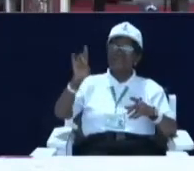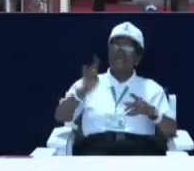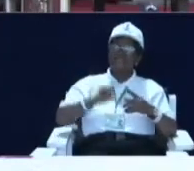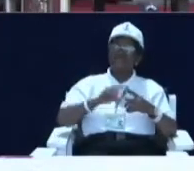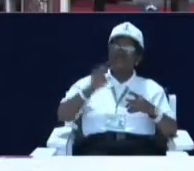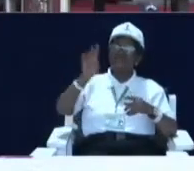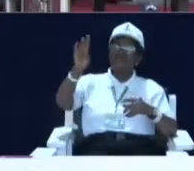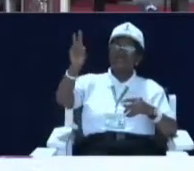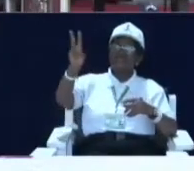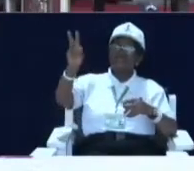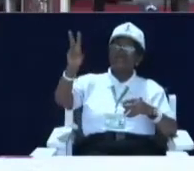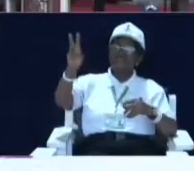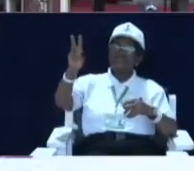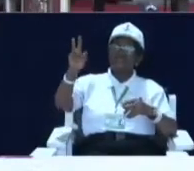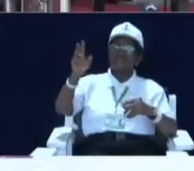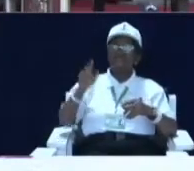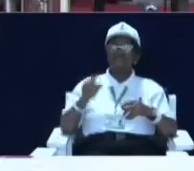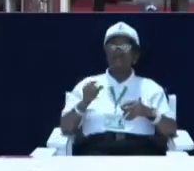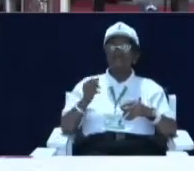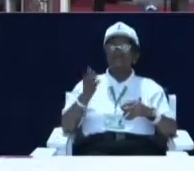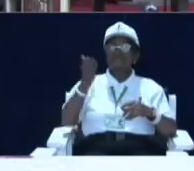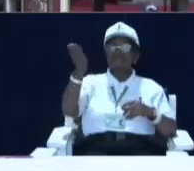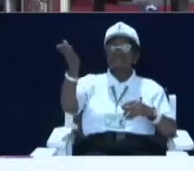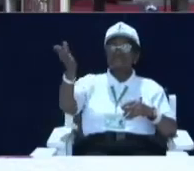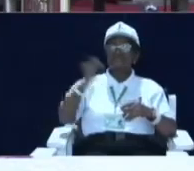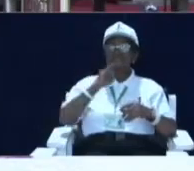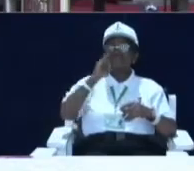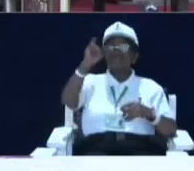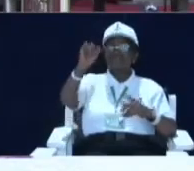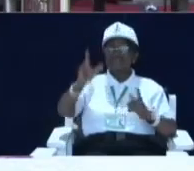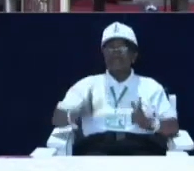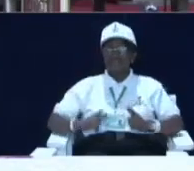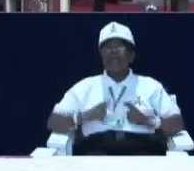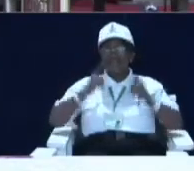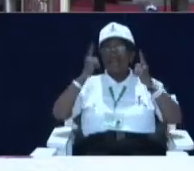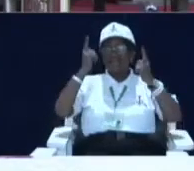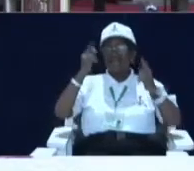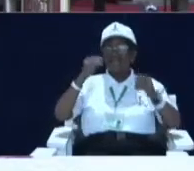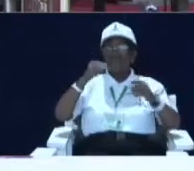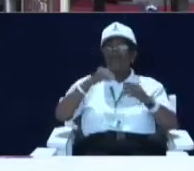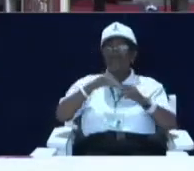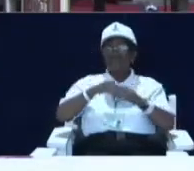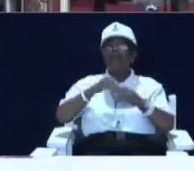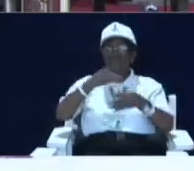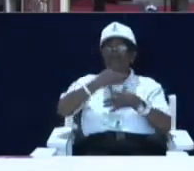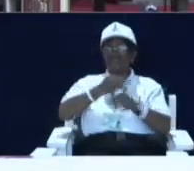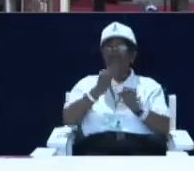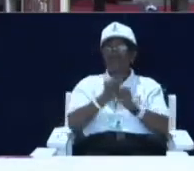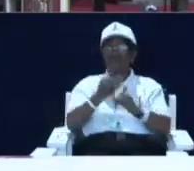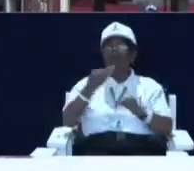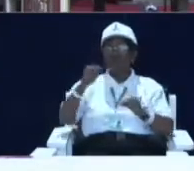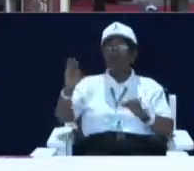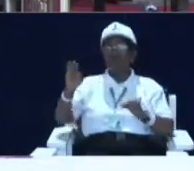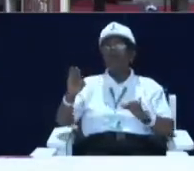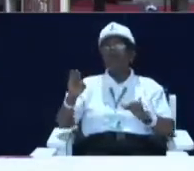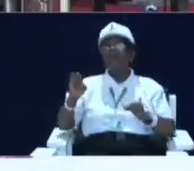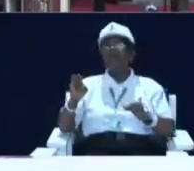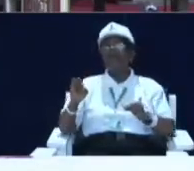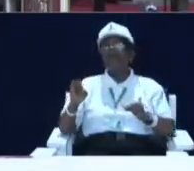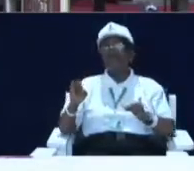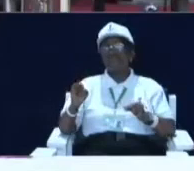16, there is life in the form of surviving.